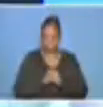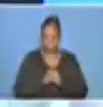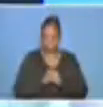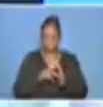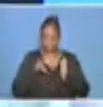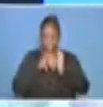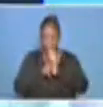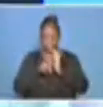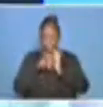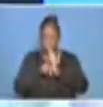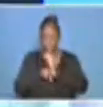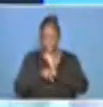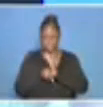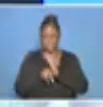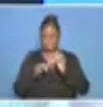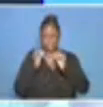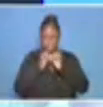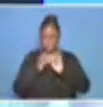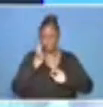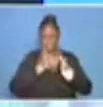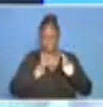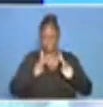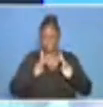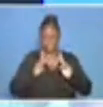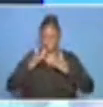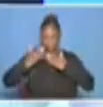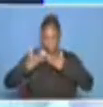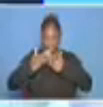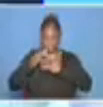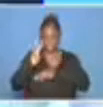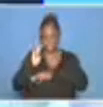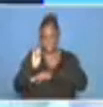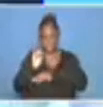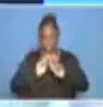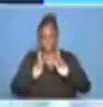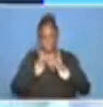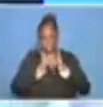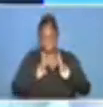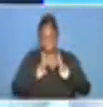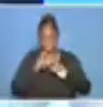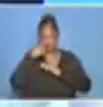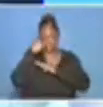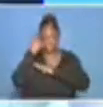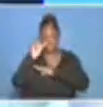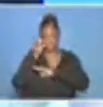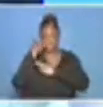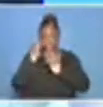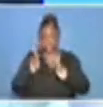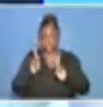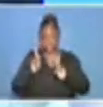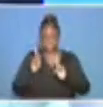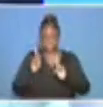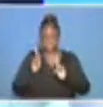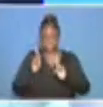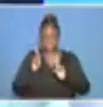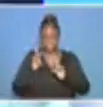The murder count upped another notch, inching closer to 60 as gun violence claims another life here in the Capitol. But